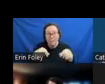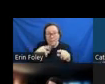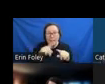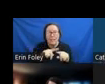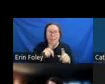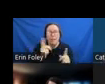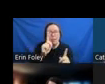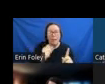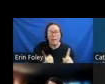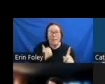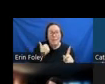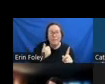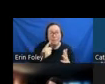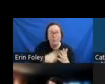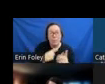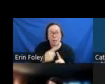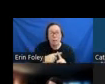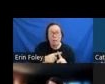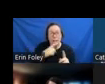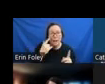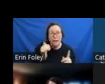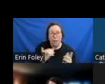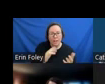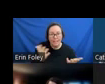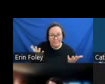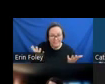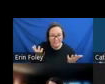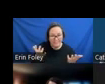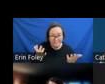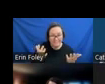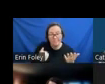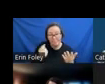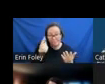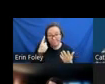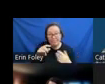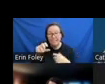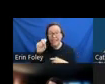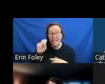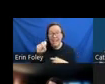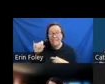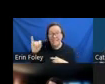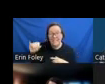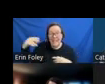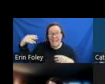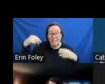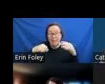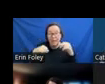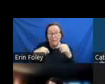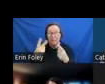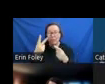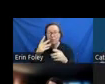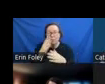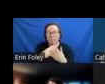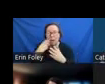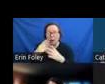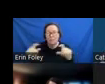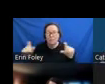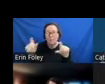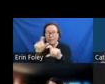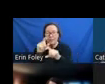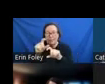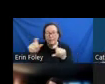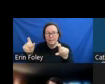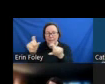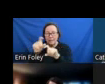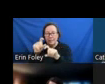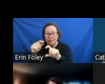second. But the first thing I want to mention is that the SSI payment comes in two parts. There is what is called the federal